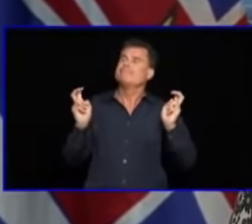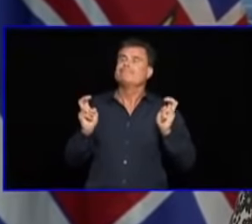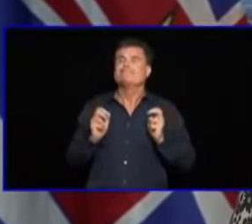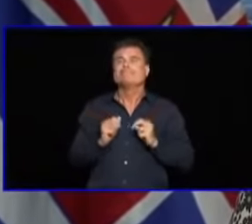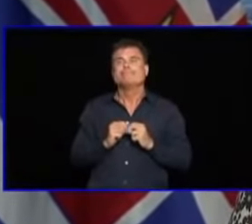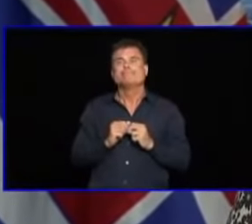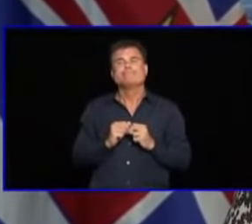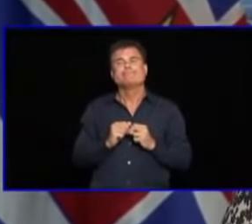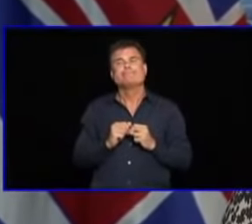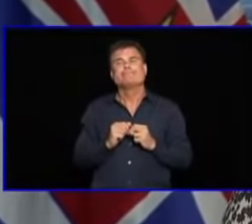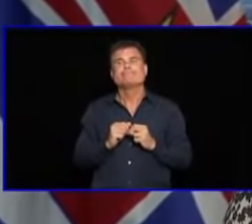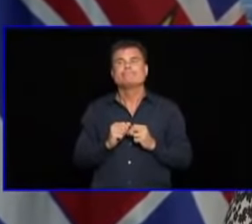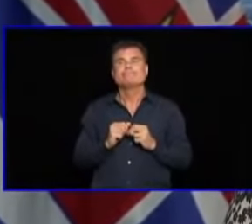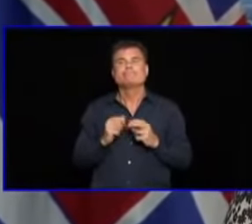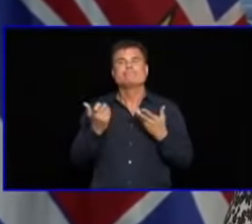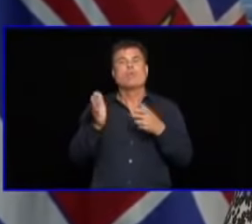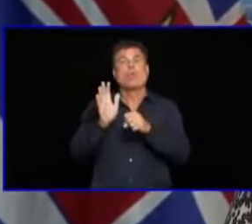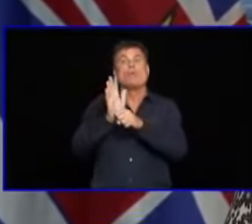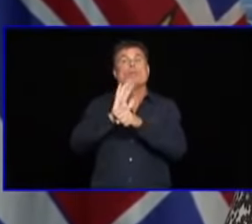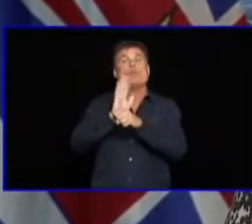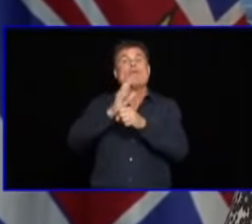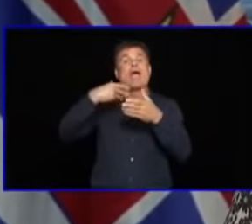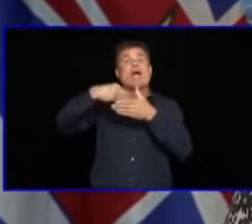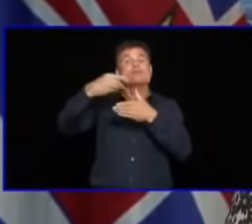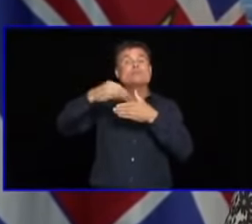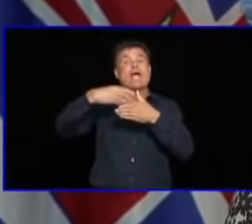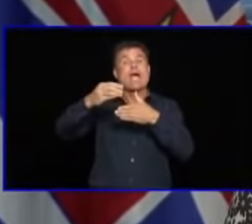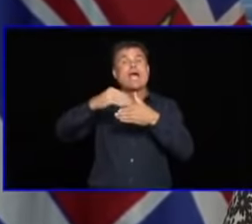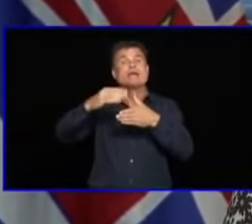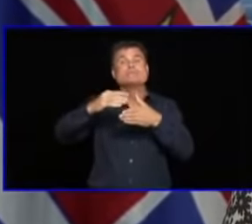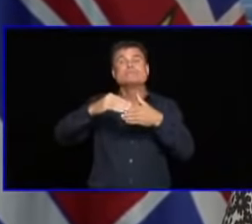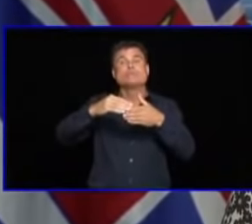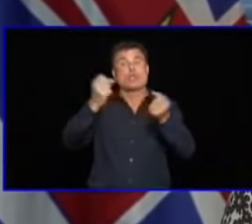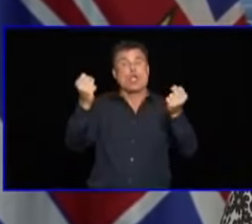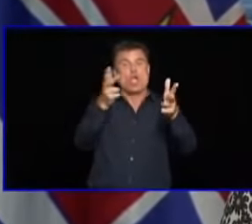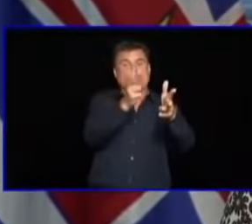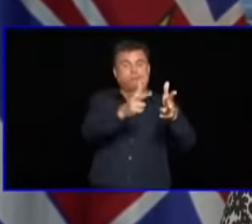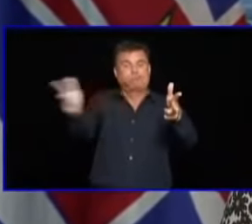their ability to let people go to a movie, or